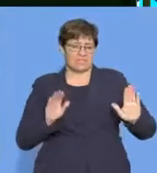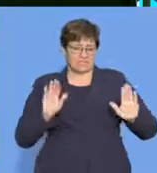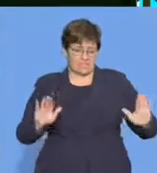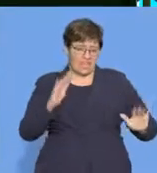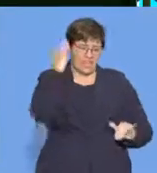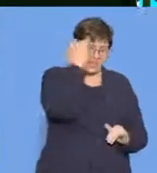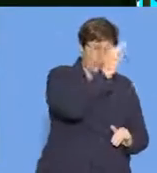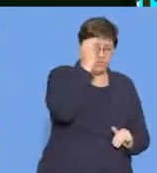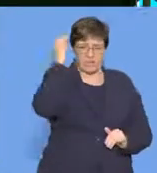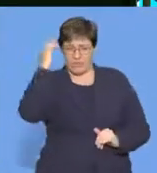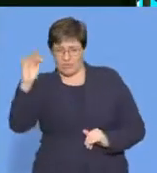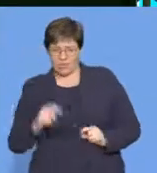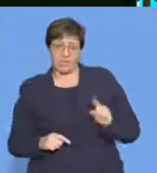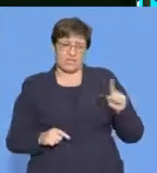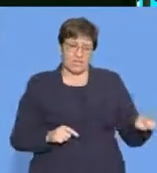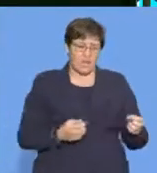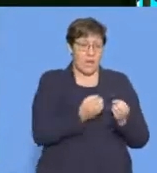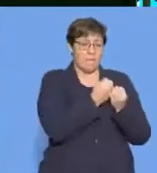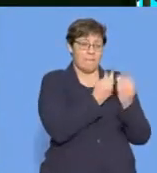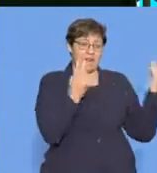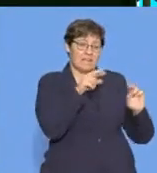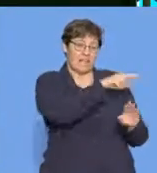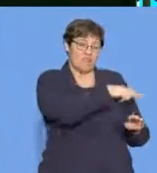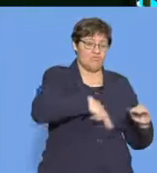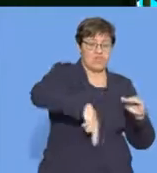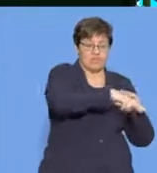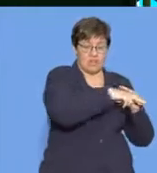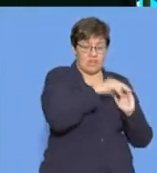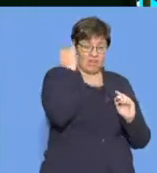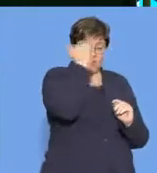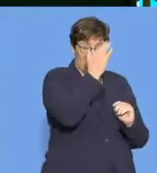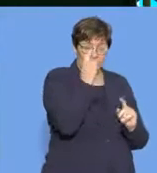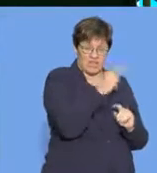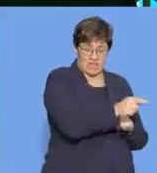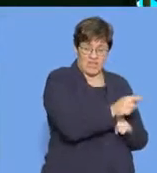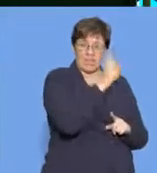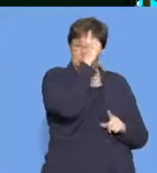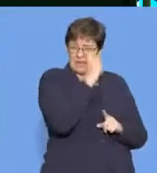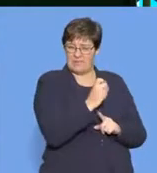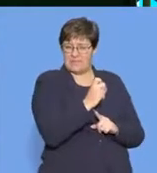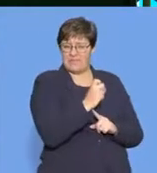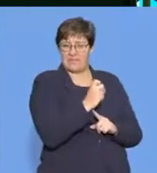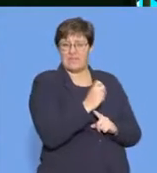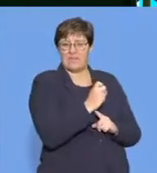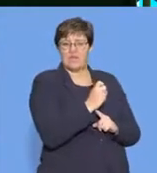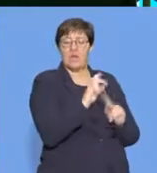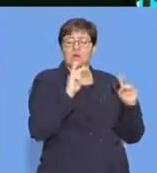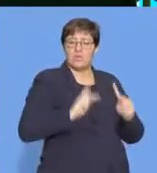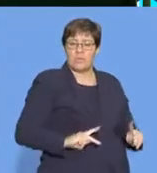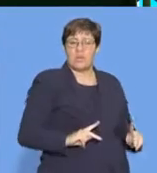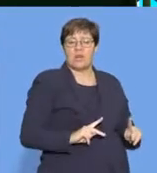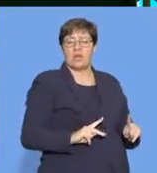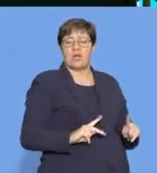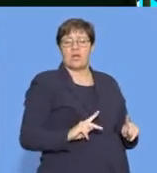theories. The one is called a multi-regional theory, where they believe that humans emerged or